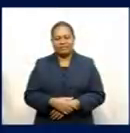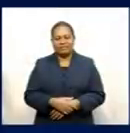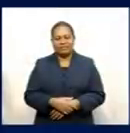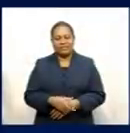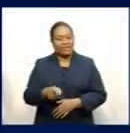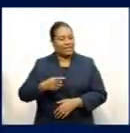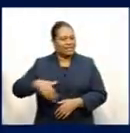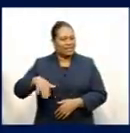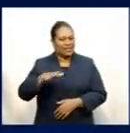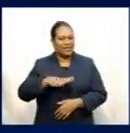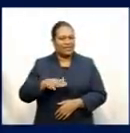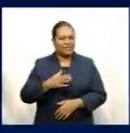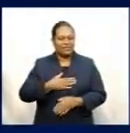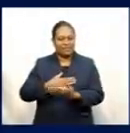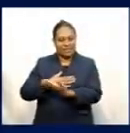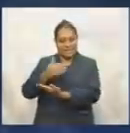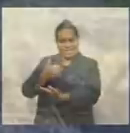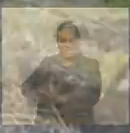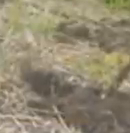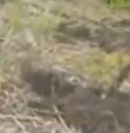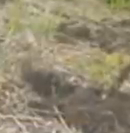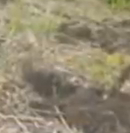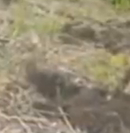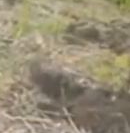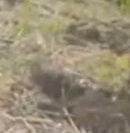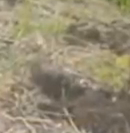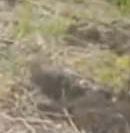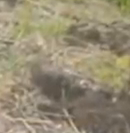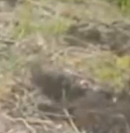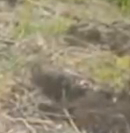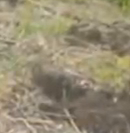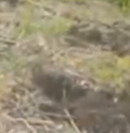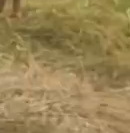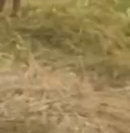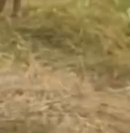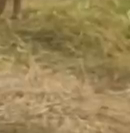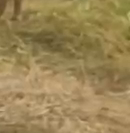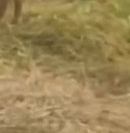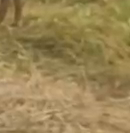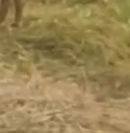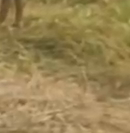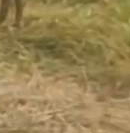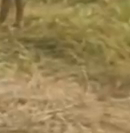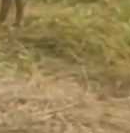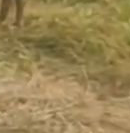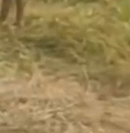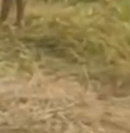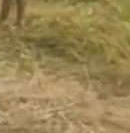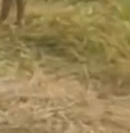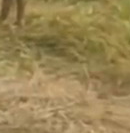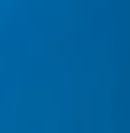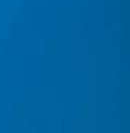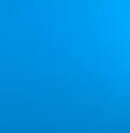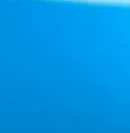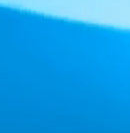And that is the latest from my end, but coming up after the break, Boer youth turn to farming for food security. Stay with